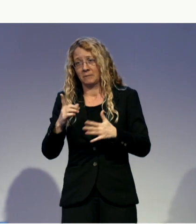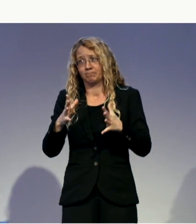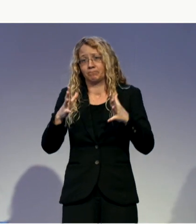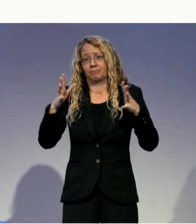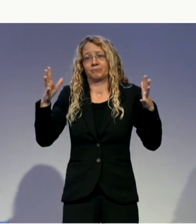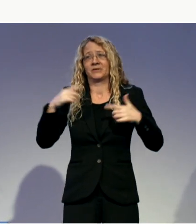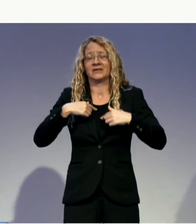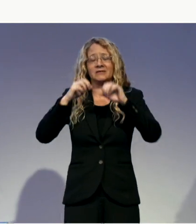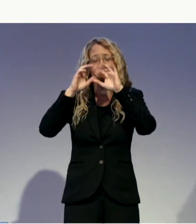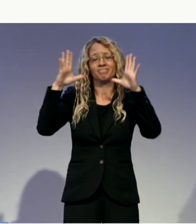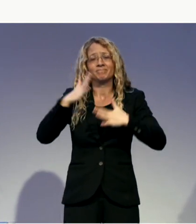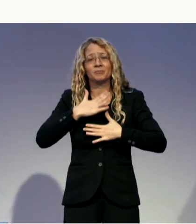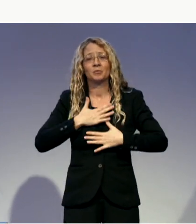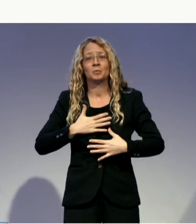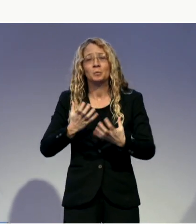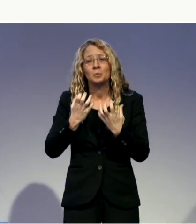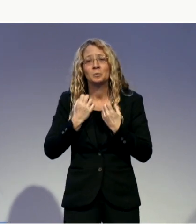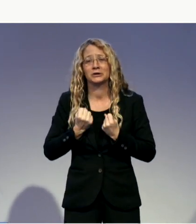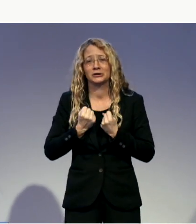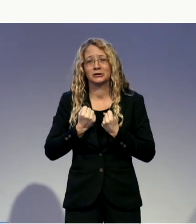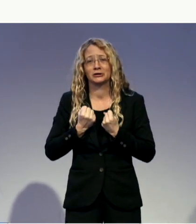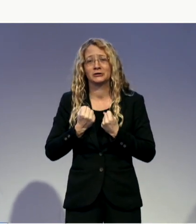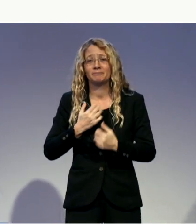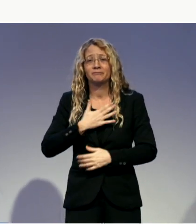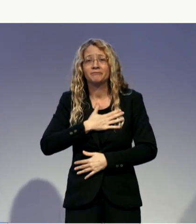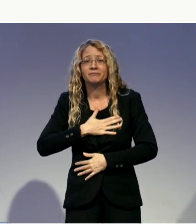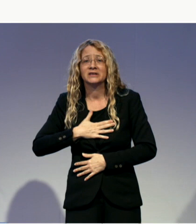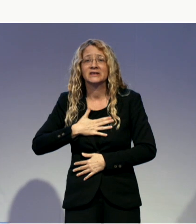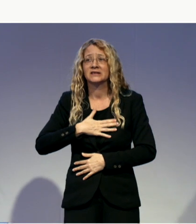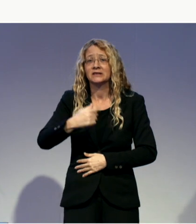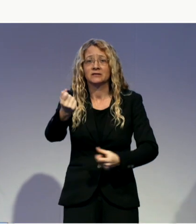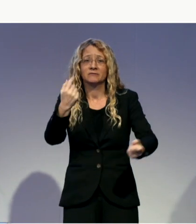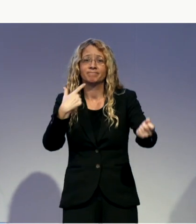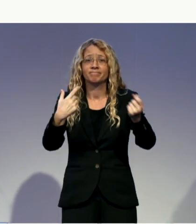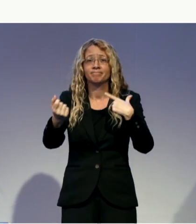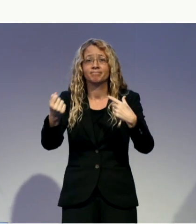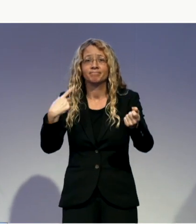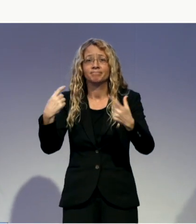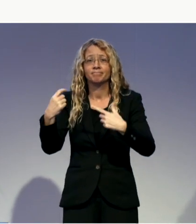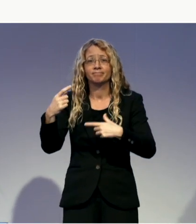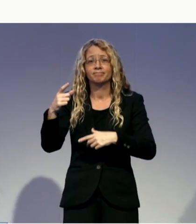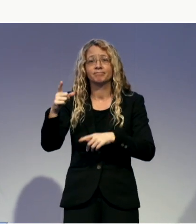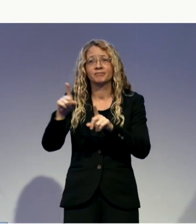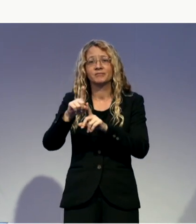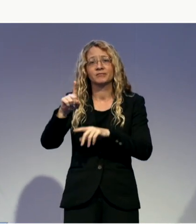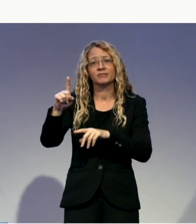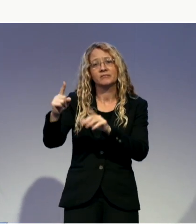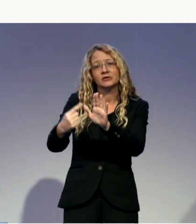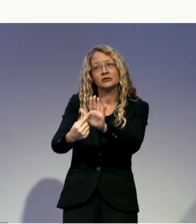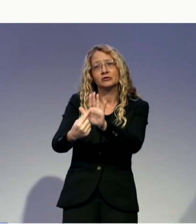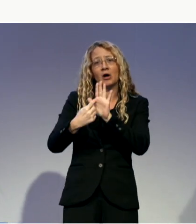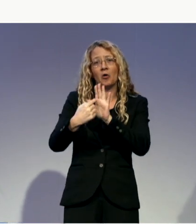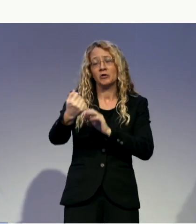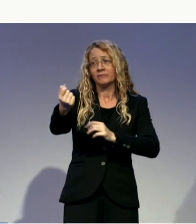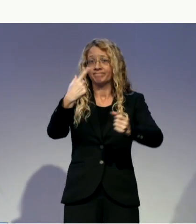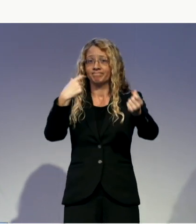us symbolic presents. Would you do that for us? And I think this would strengthen